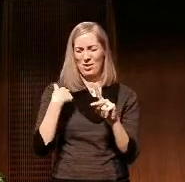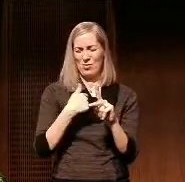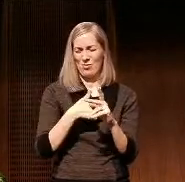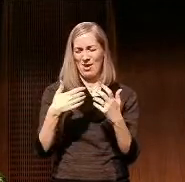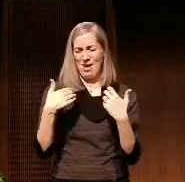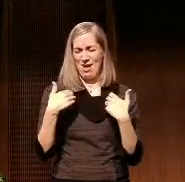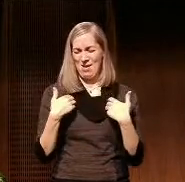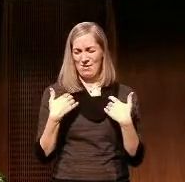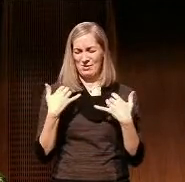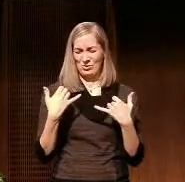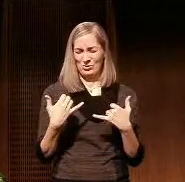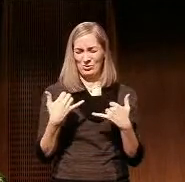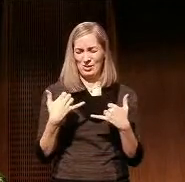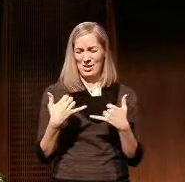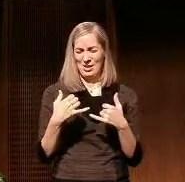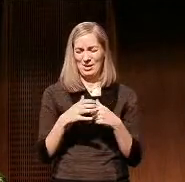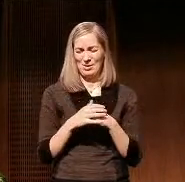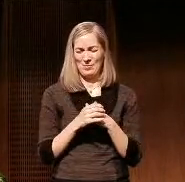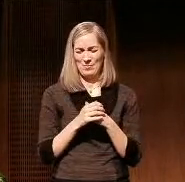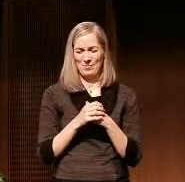today